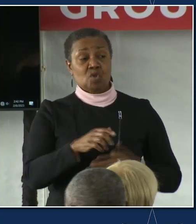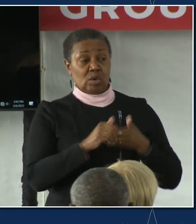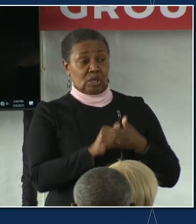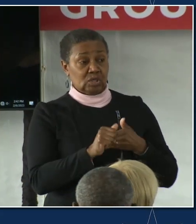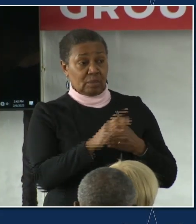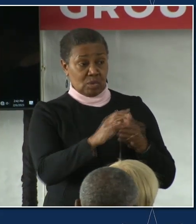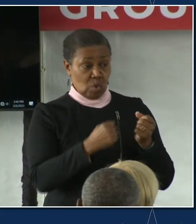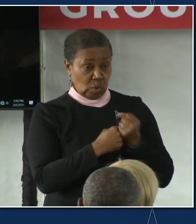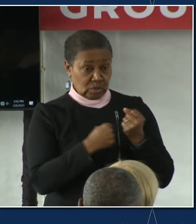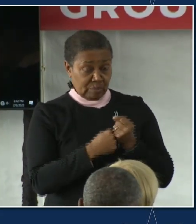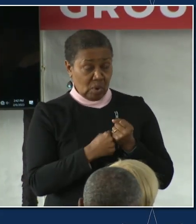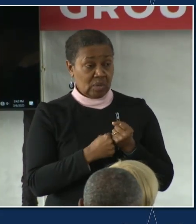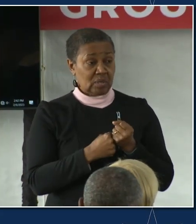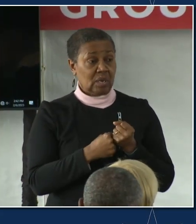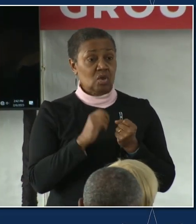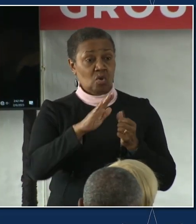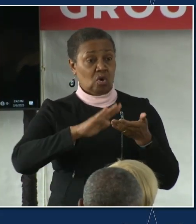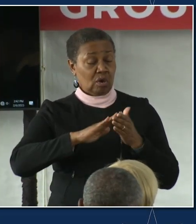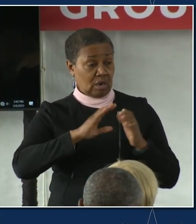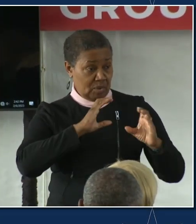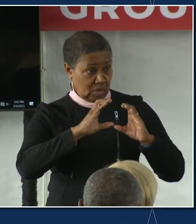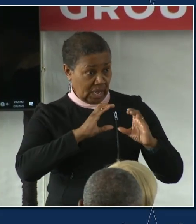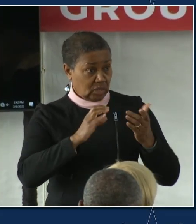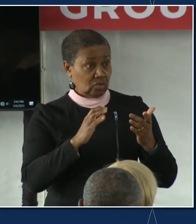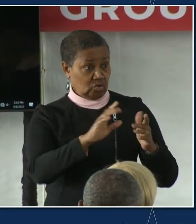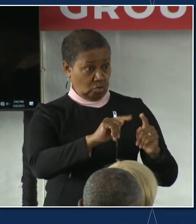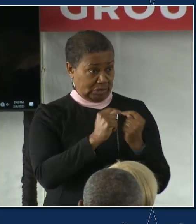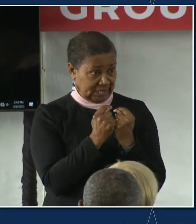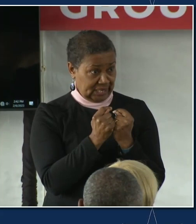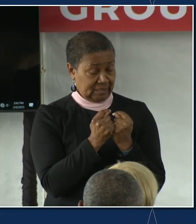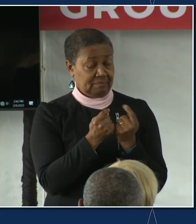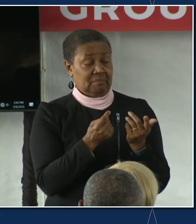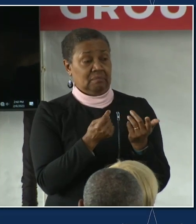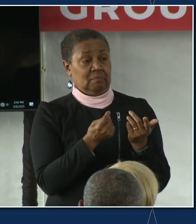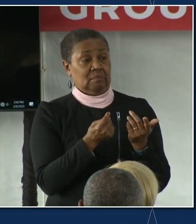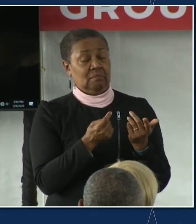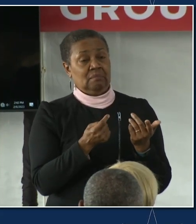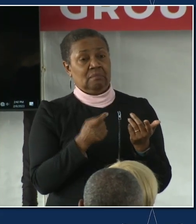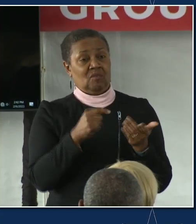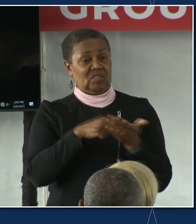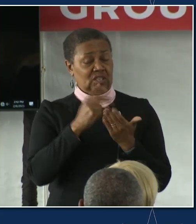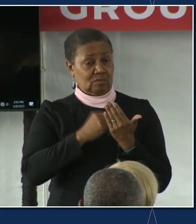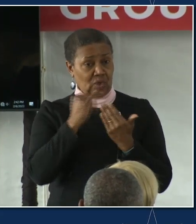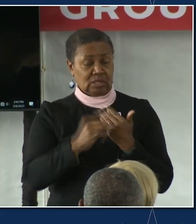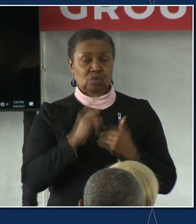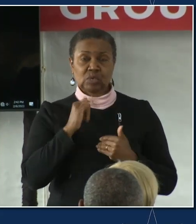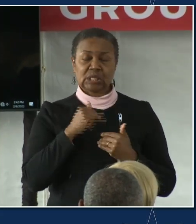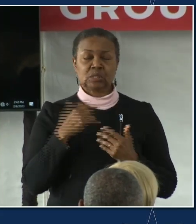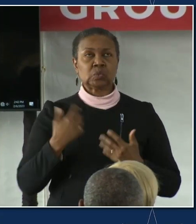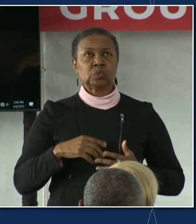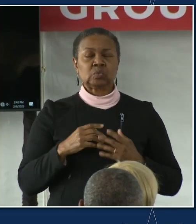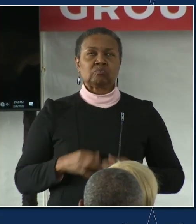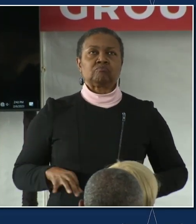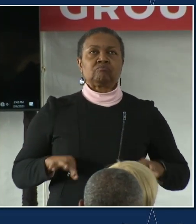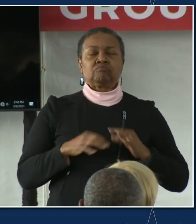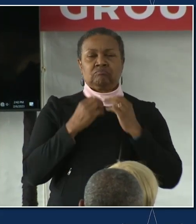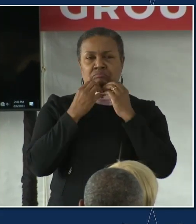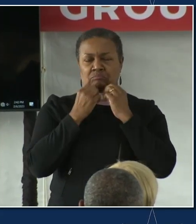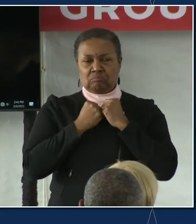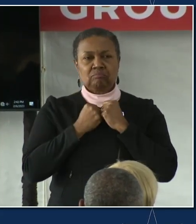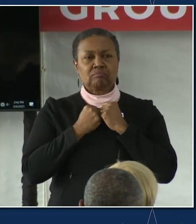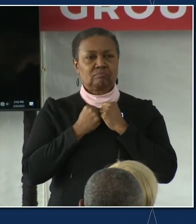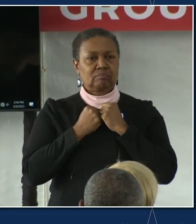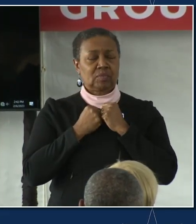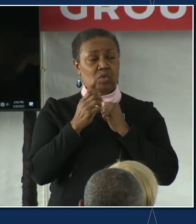your support, the support of your communication, your administration on this has been invaluable.